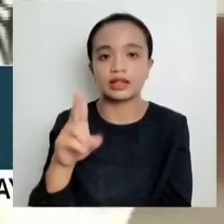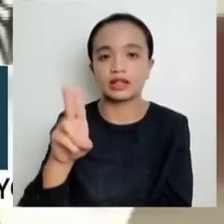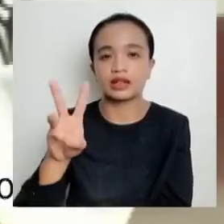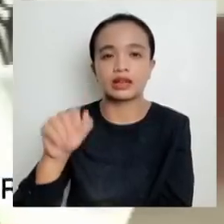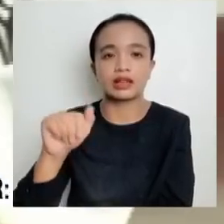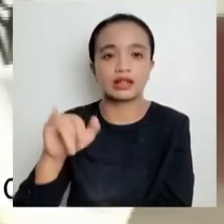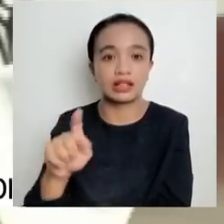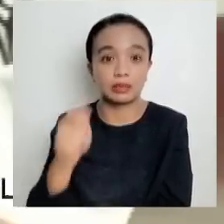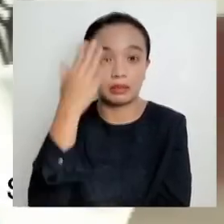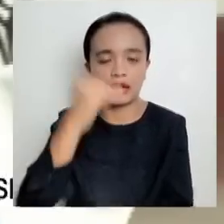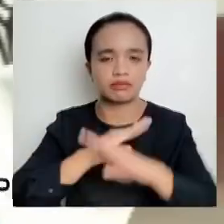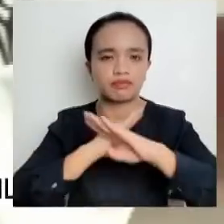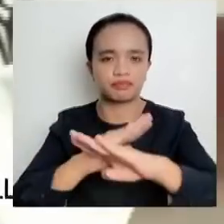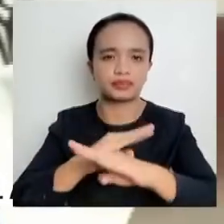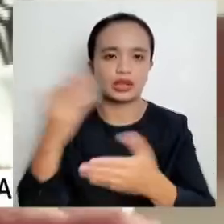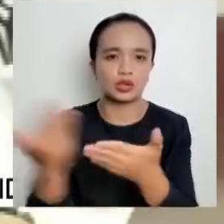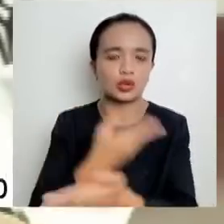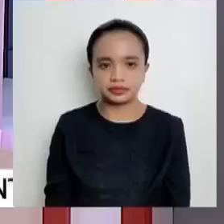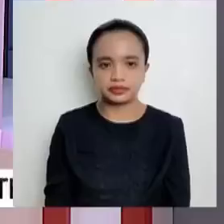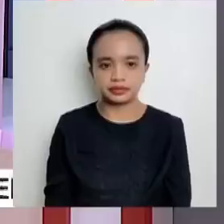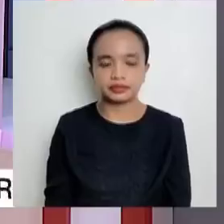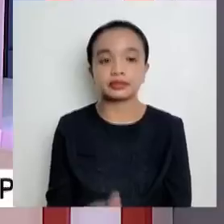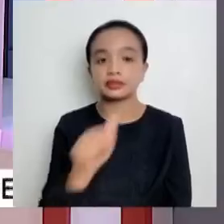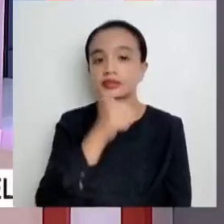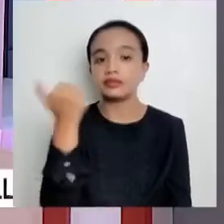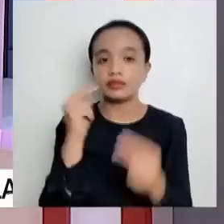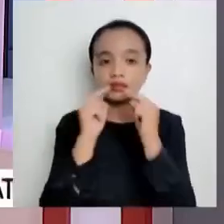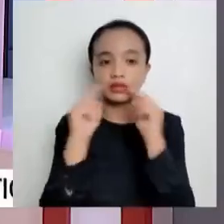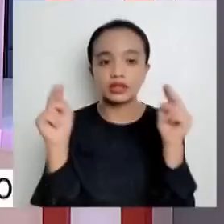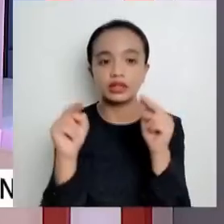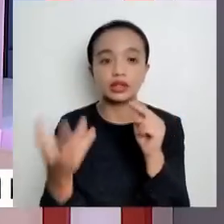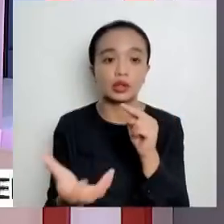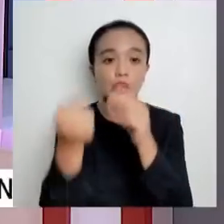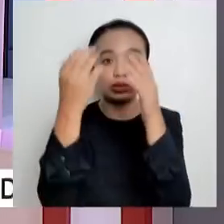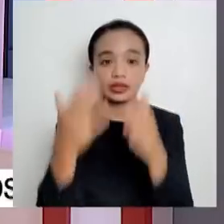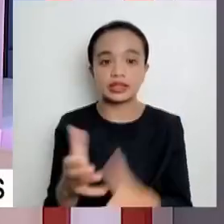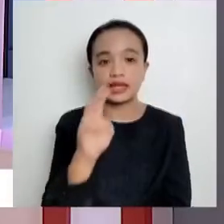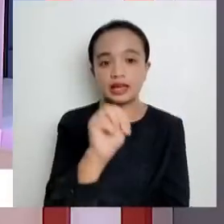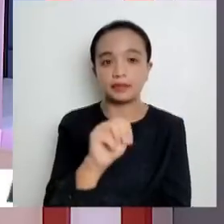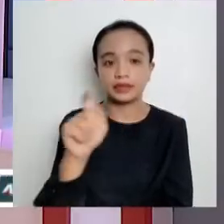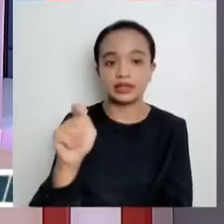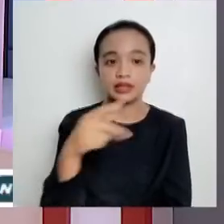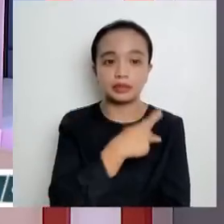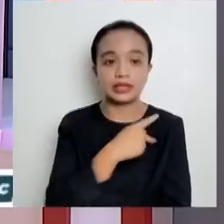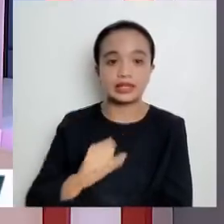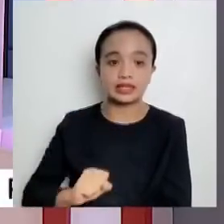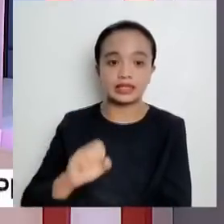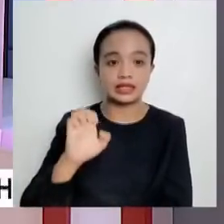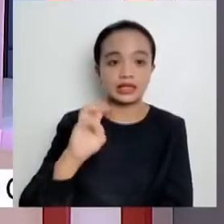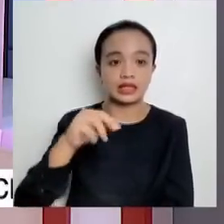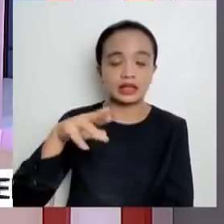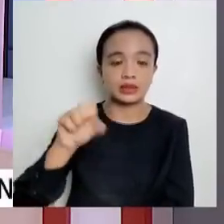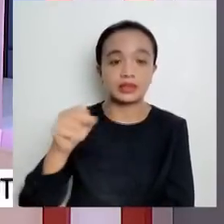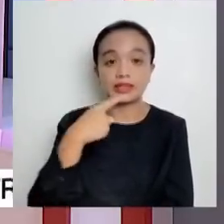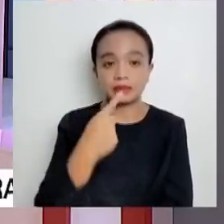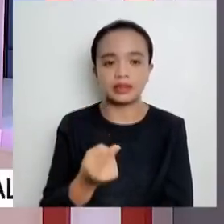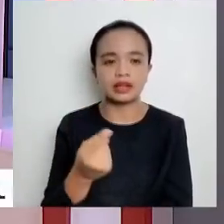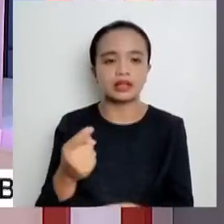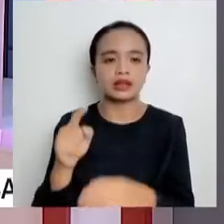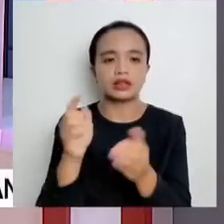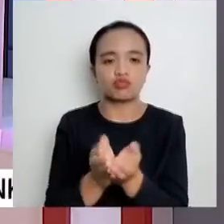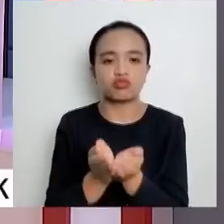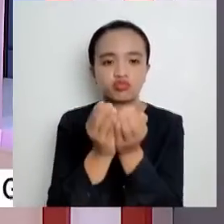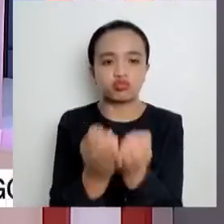new Filipino workers. The owners of the empty Princess Empress insist the sunken tanker that caused